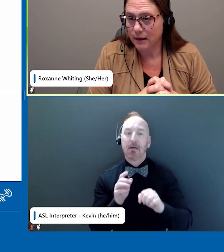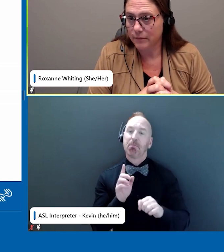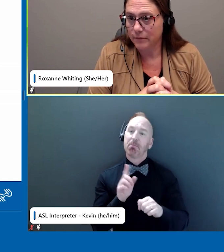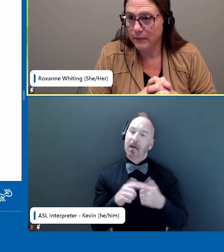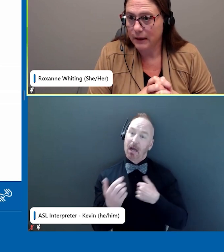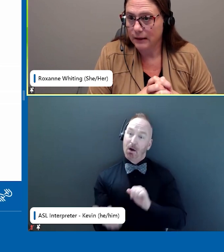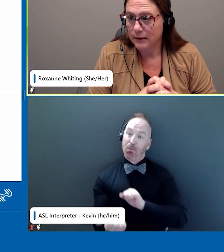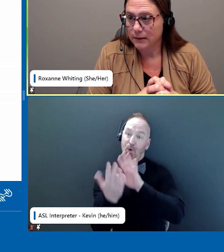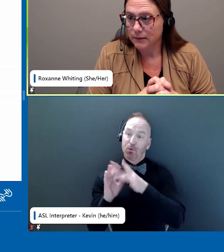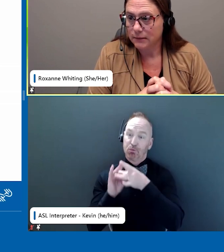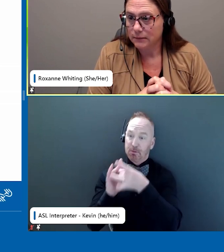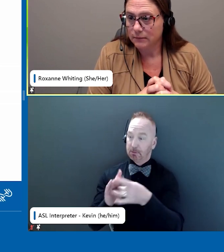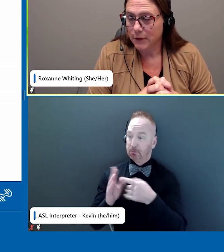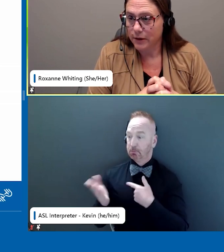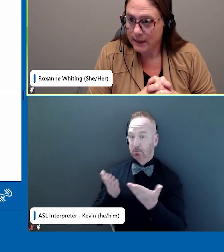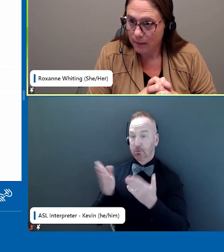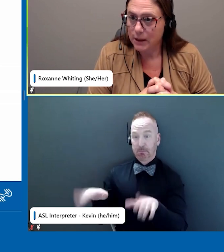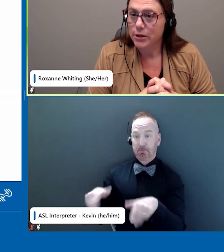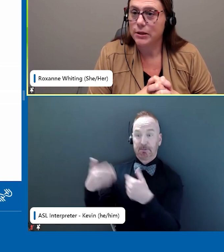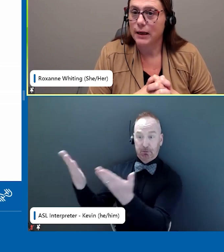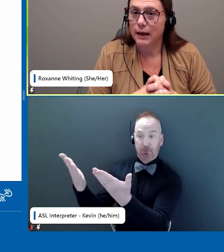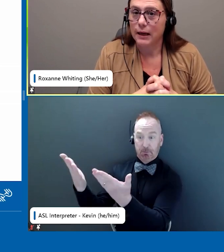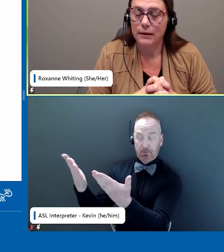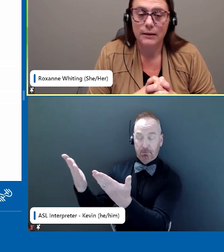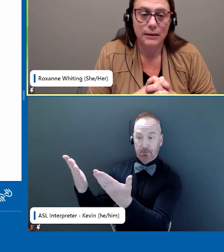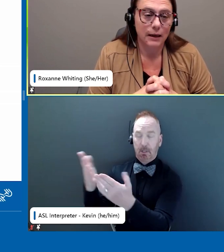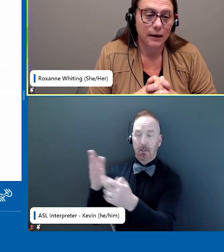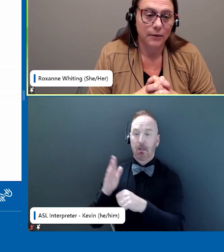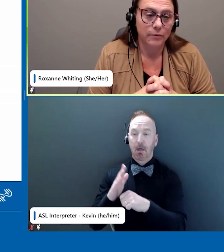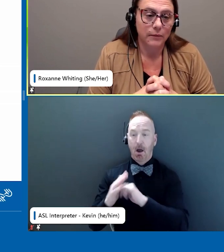services are established,